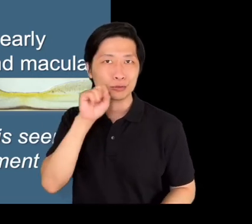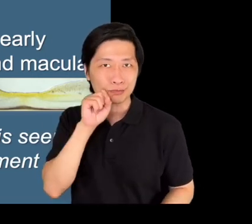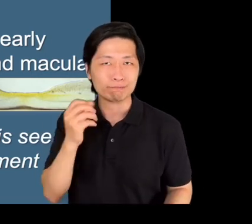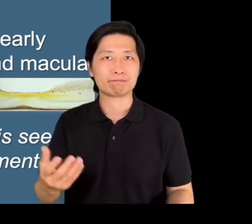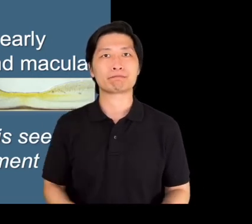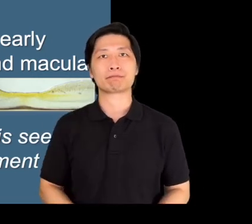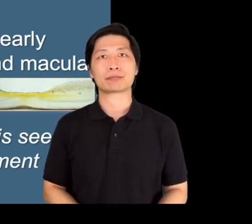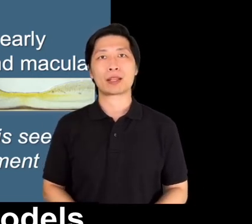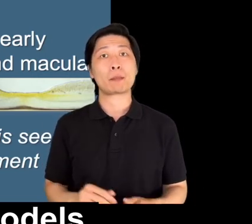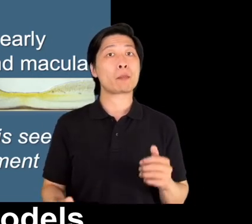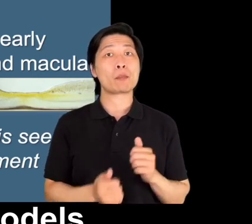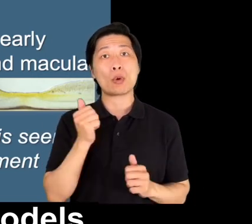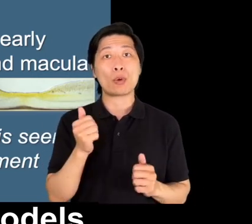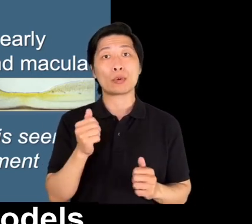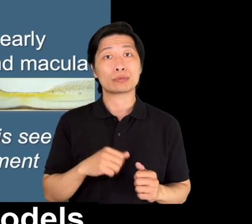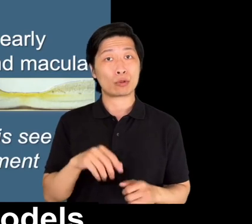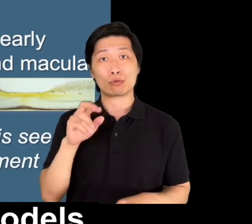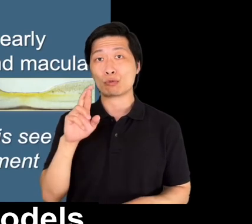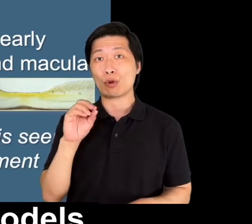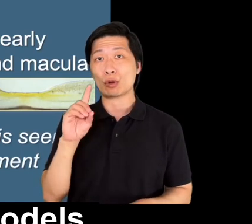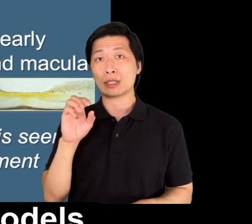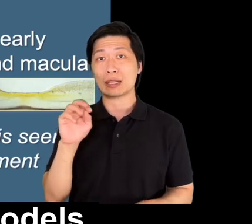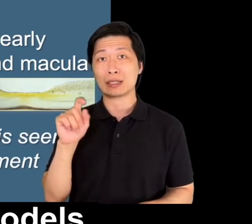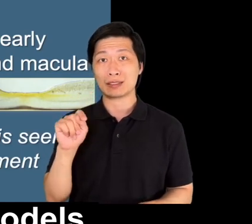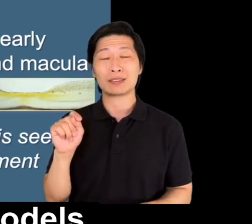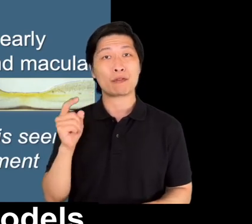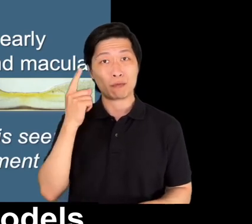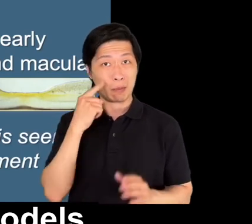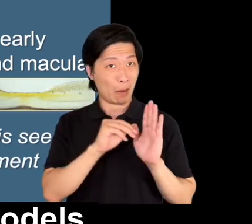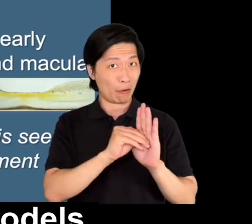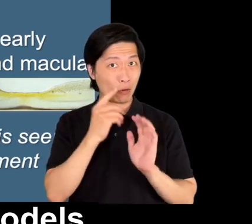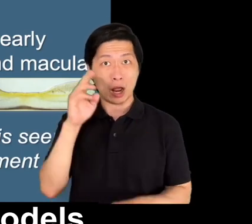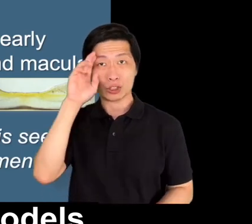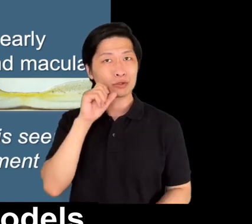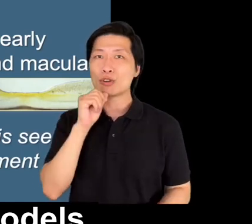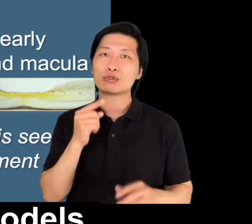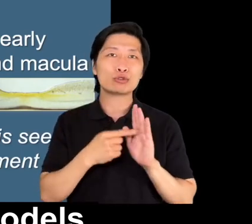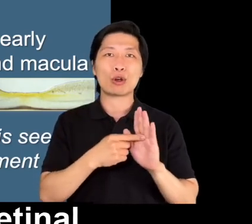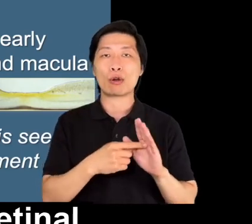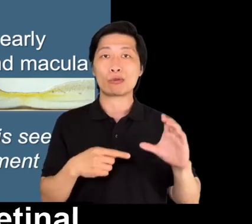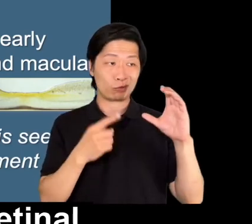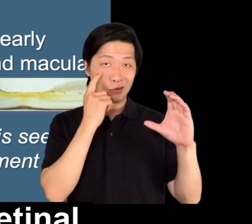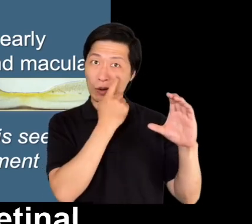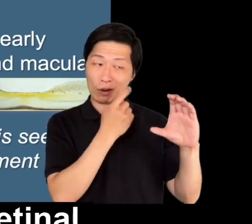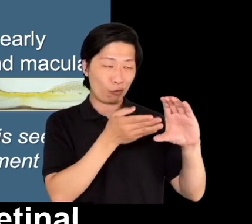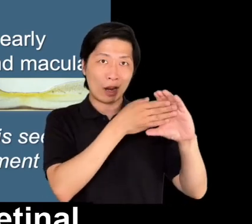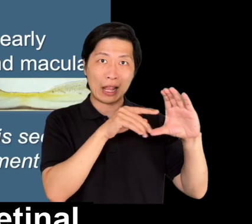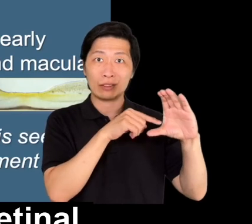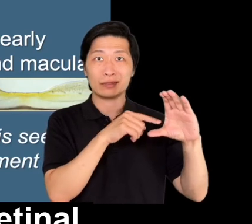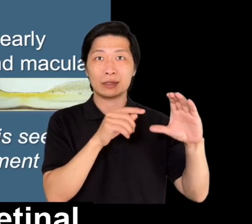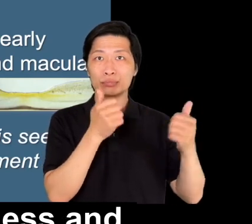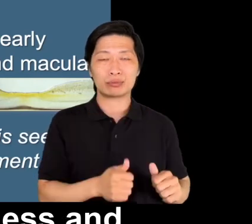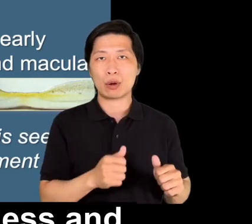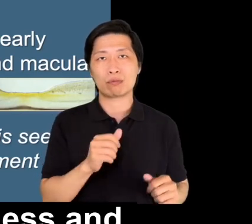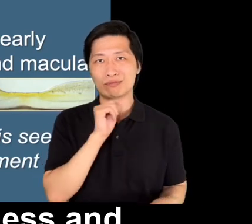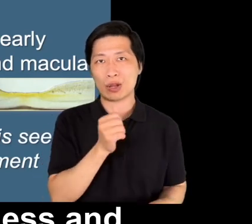rodent models of Usher syndrome do not show retinal degeneration. They show deafness and vestibular problems, but